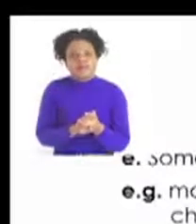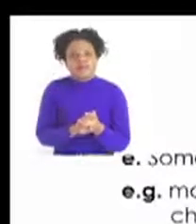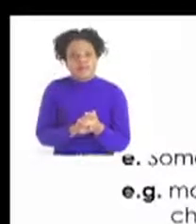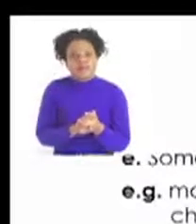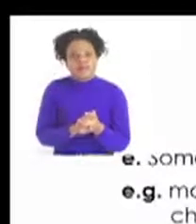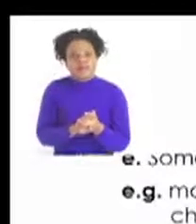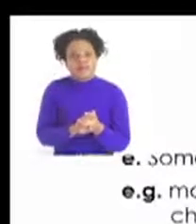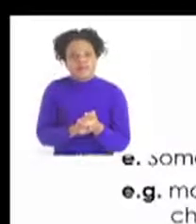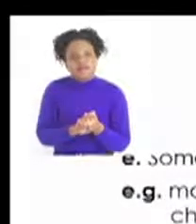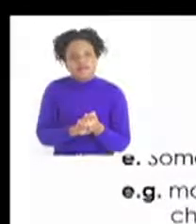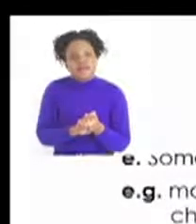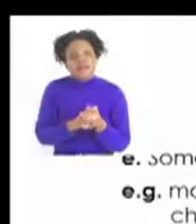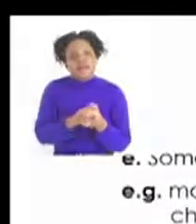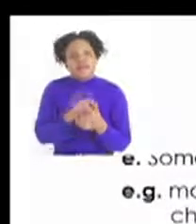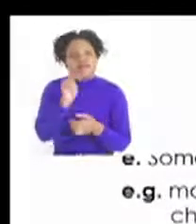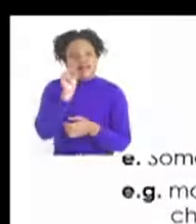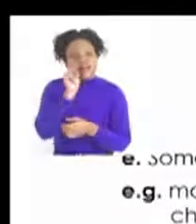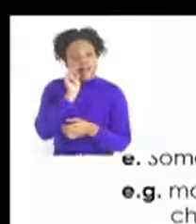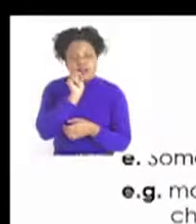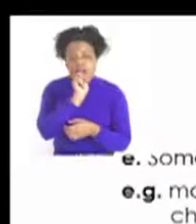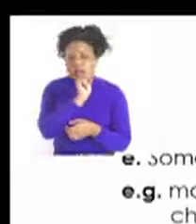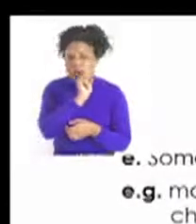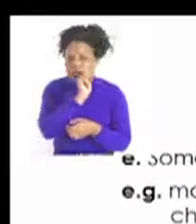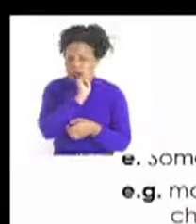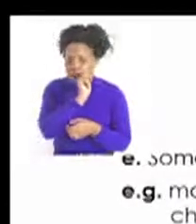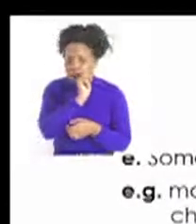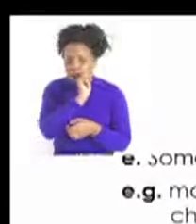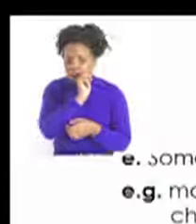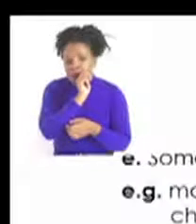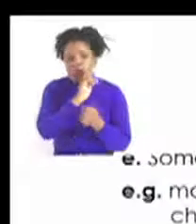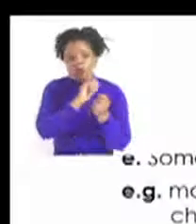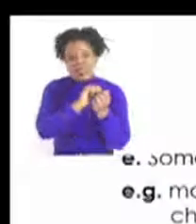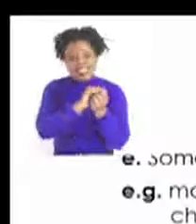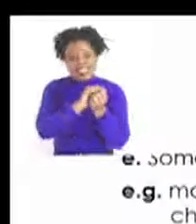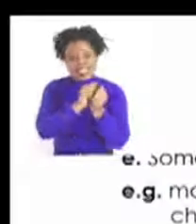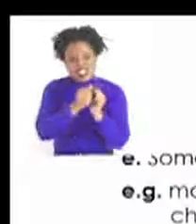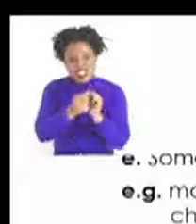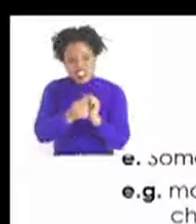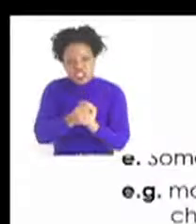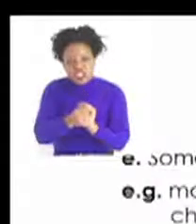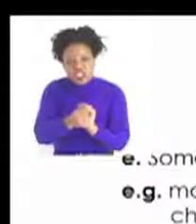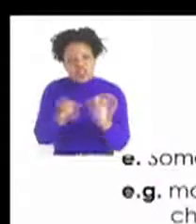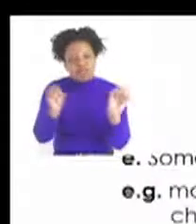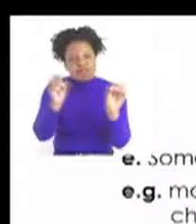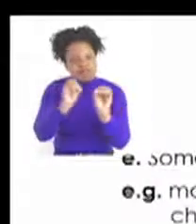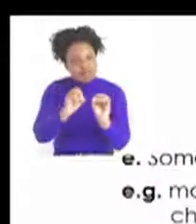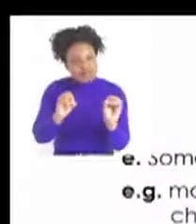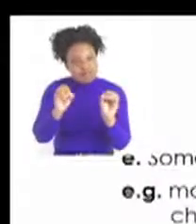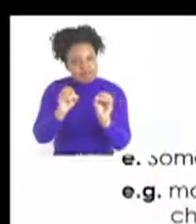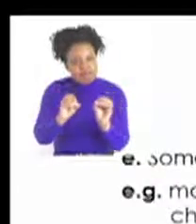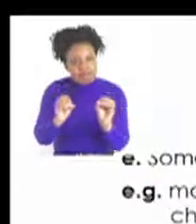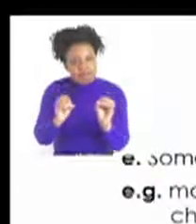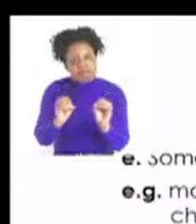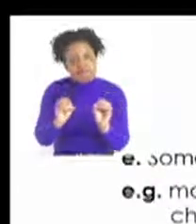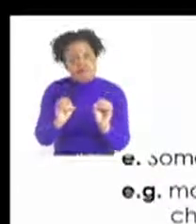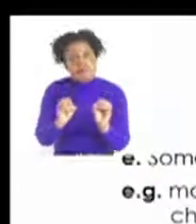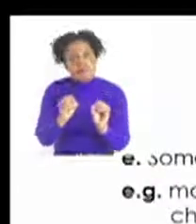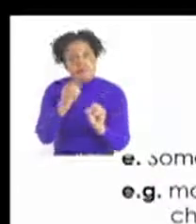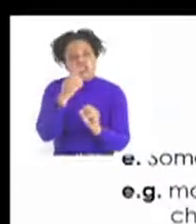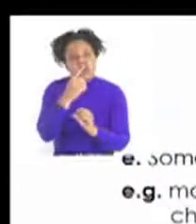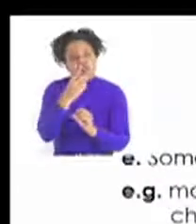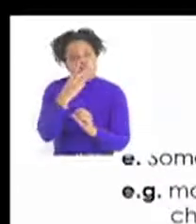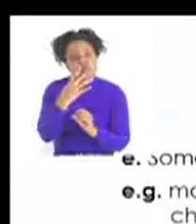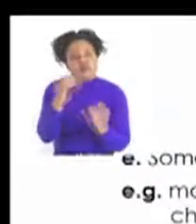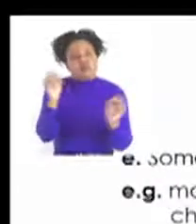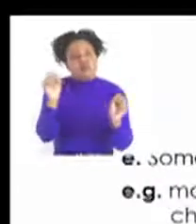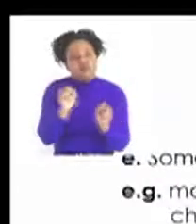form or singular form are called uncountable nouns. But we shall discuss them in the